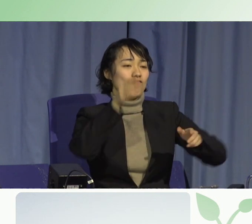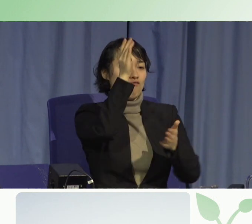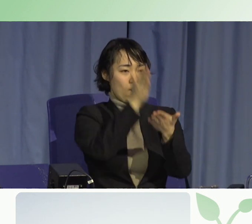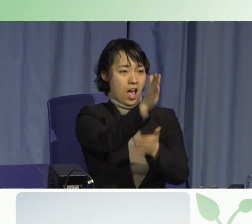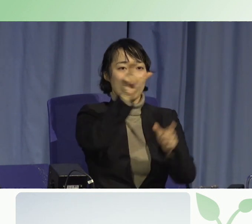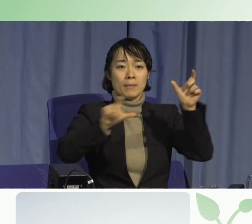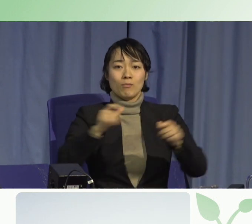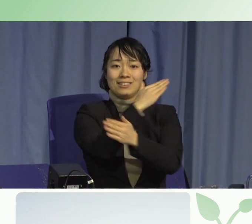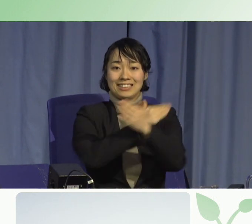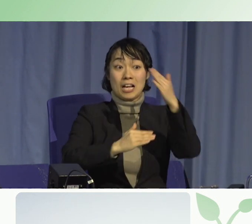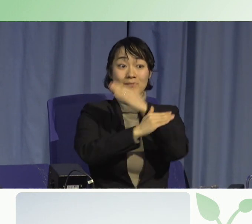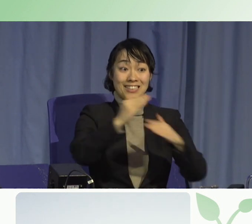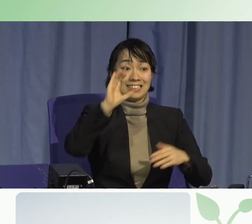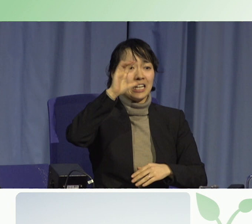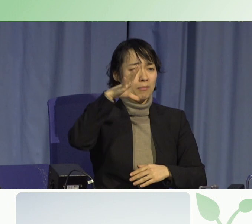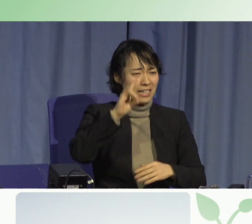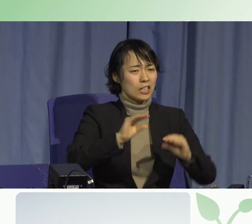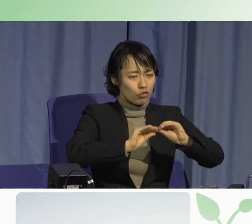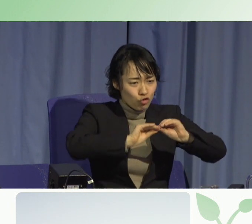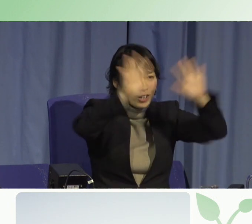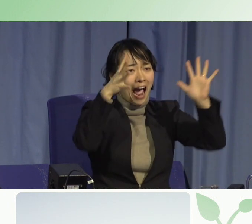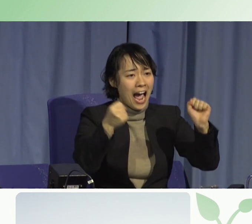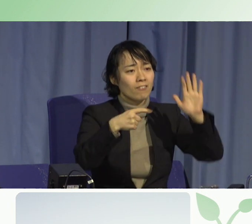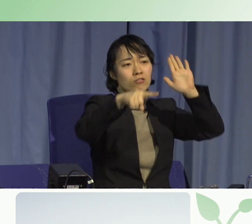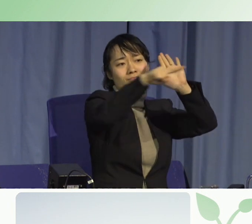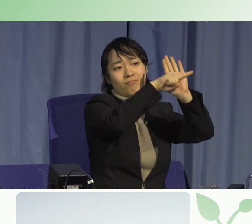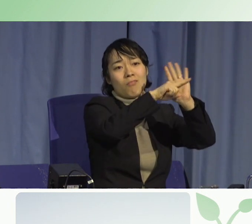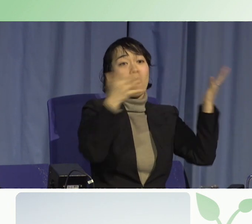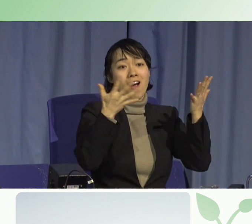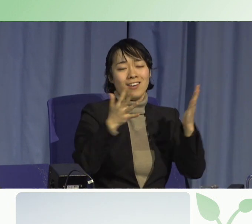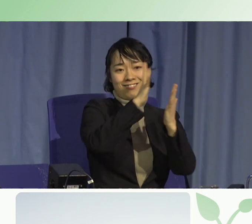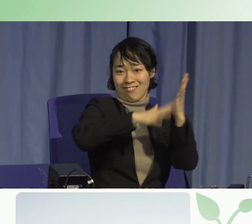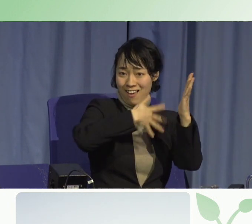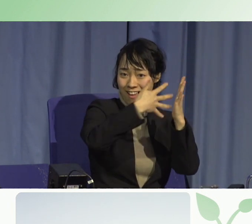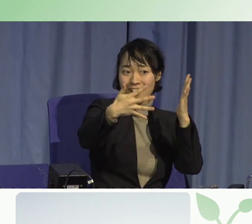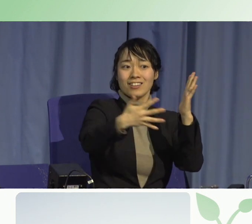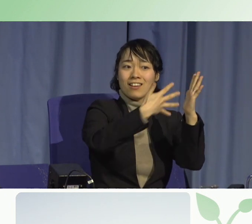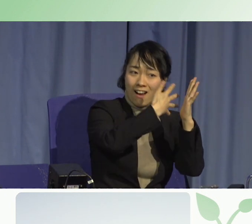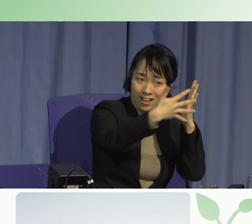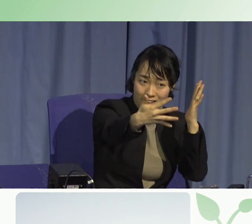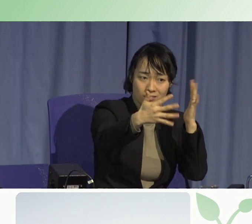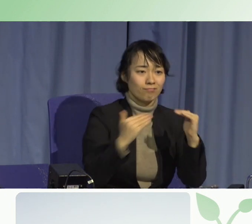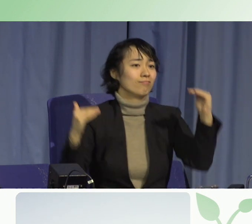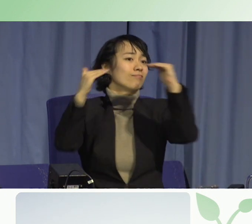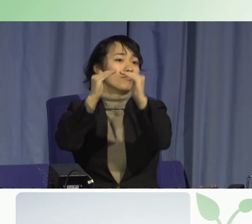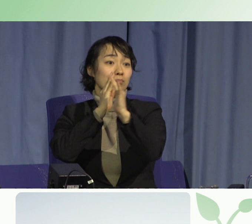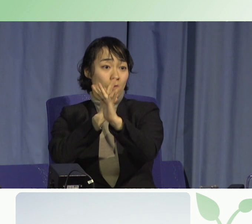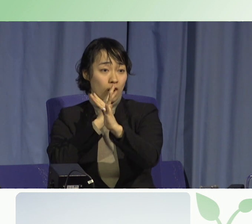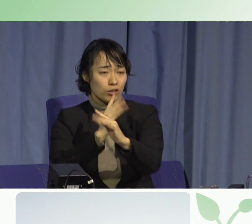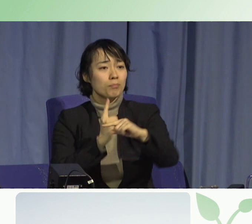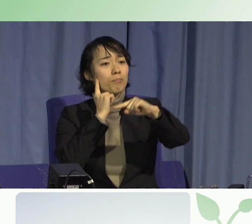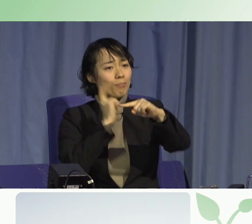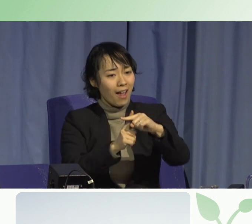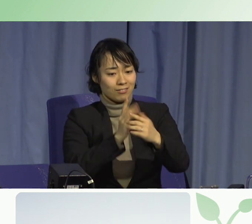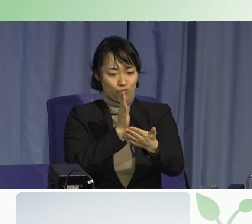Convention on the Rights of the Person with Disabilities. It clearly declares that sign language